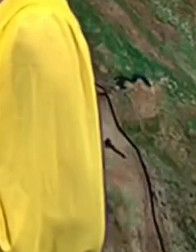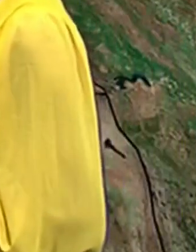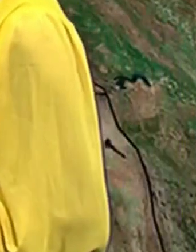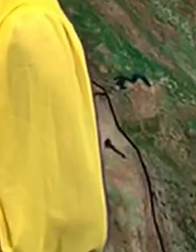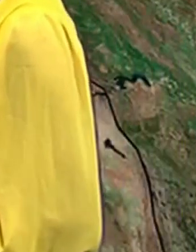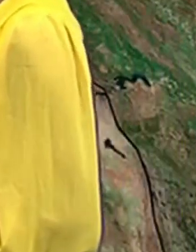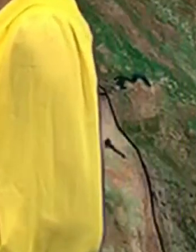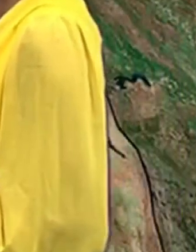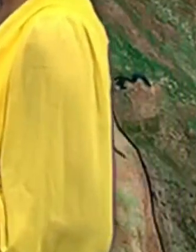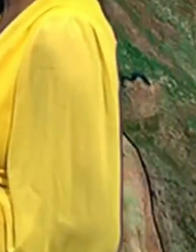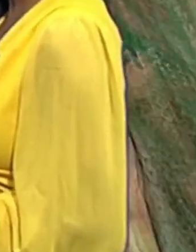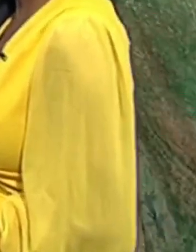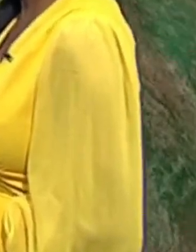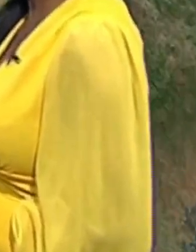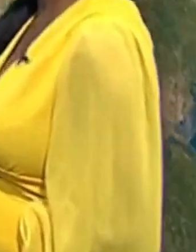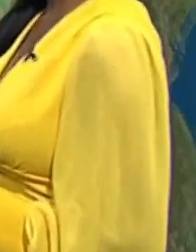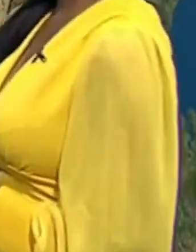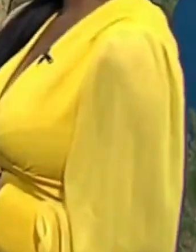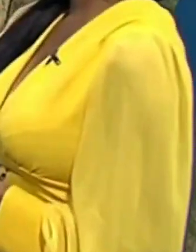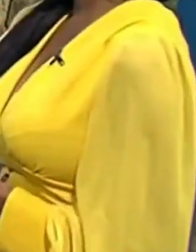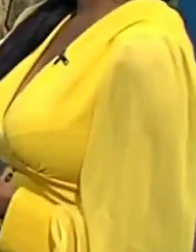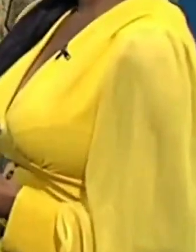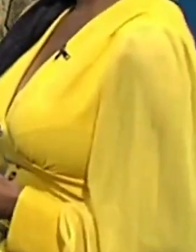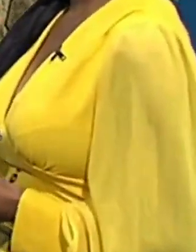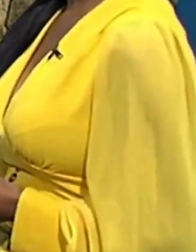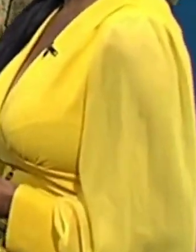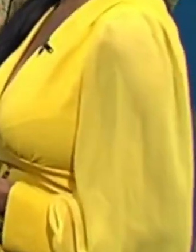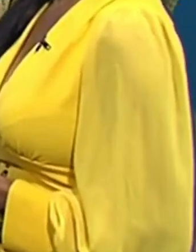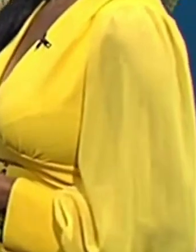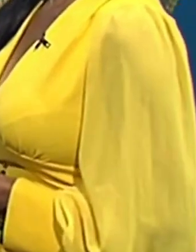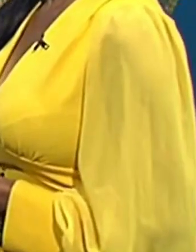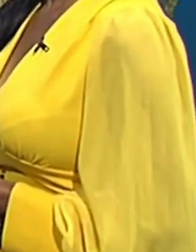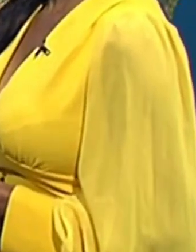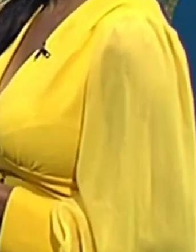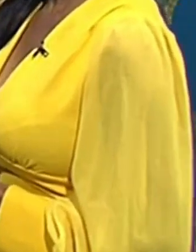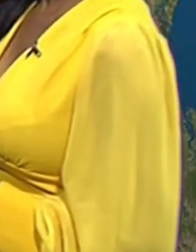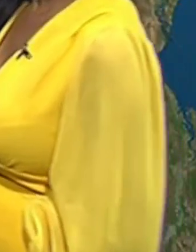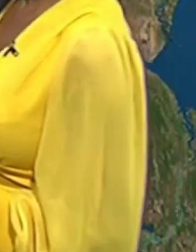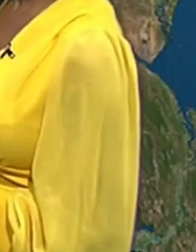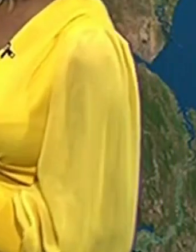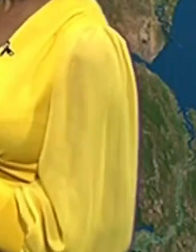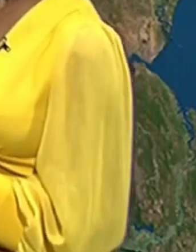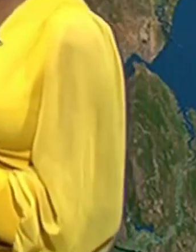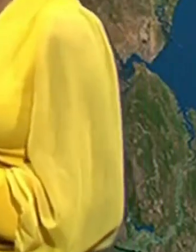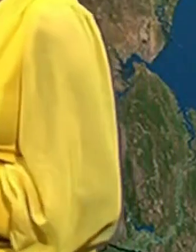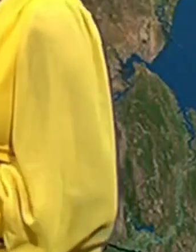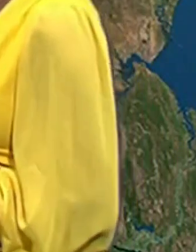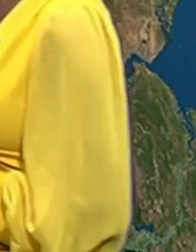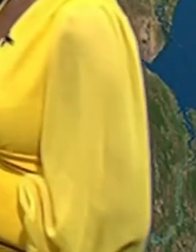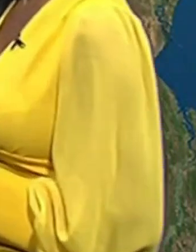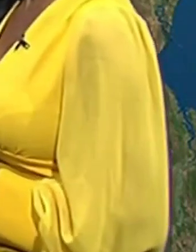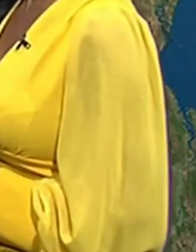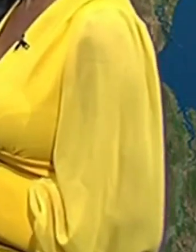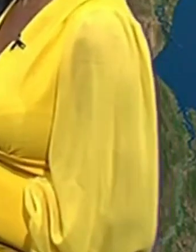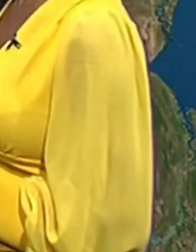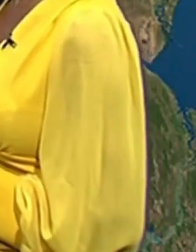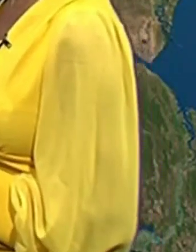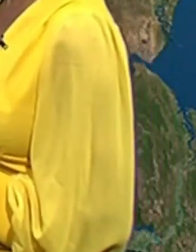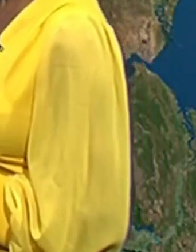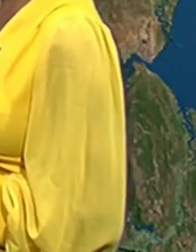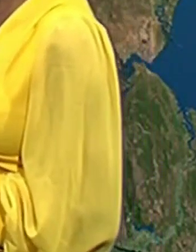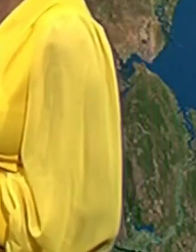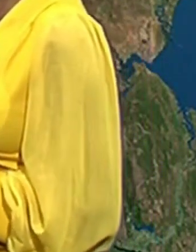16 go ya go di le 28 Mpumalanga le teng mo province go tla nna le masarasarana ya pula Middelburg ka digata di le 12 go ya go di